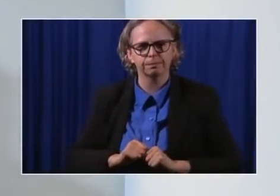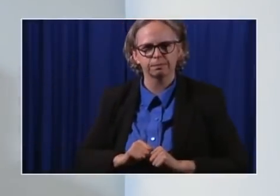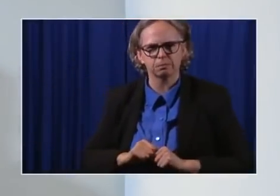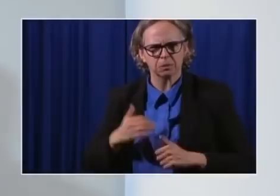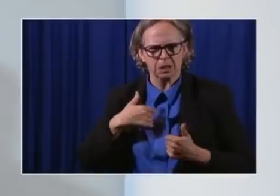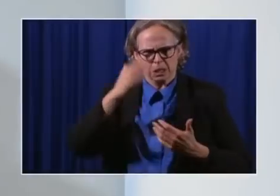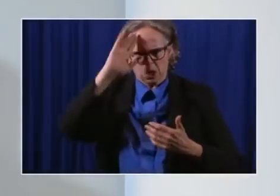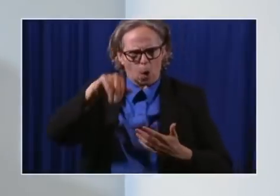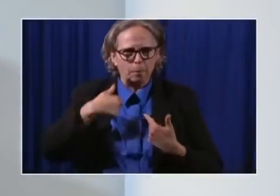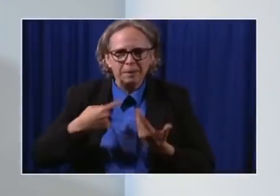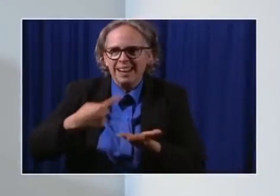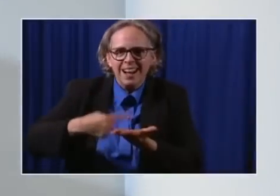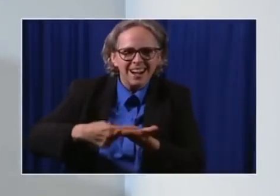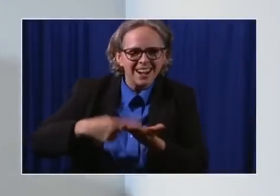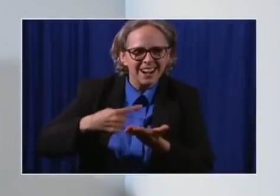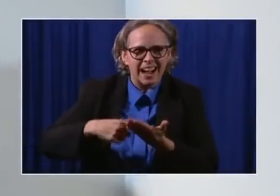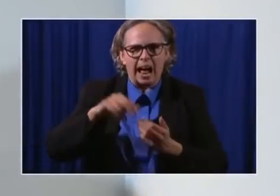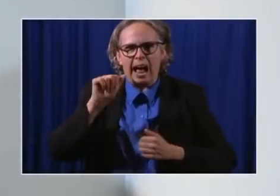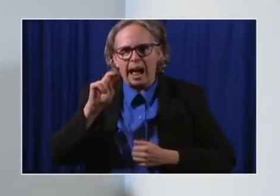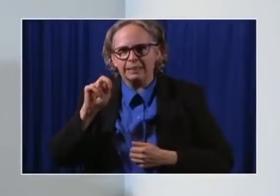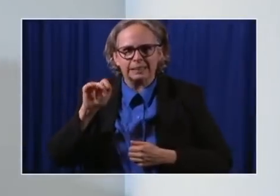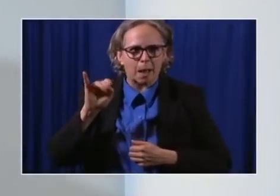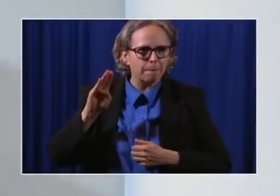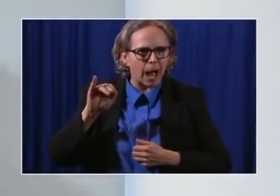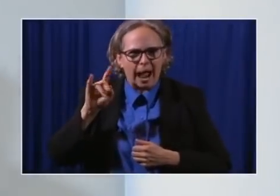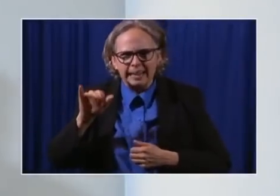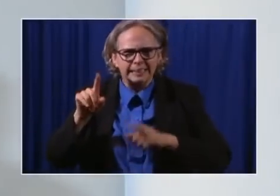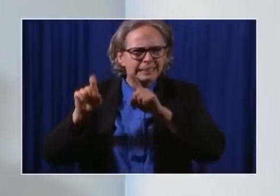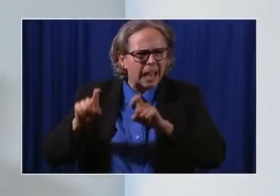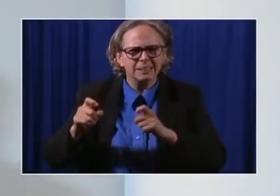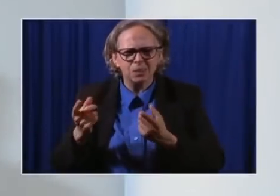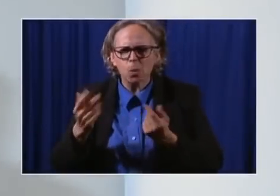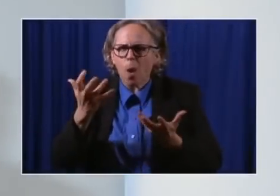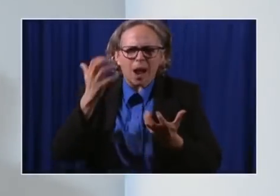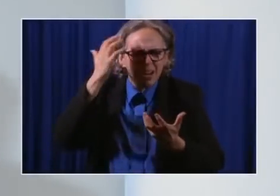relevance to how many people may have already had